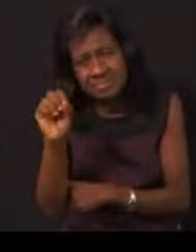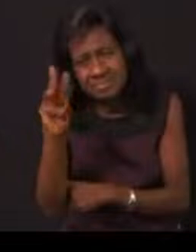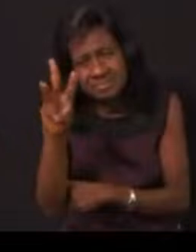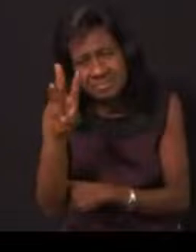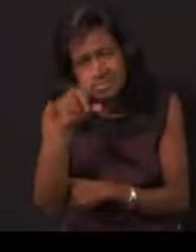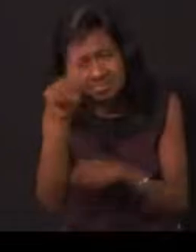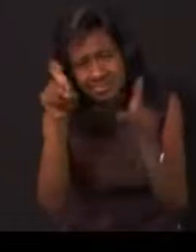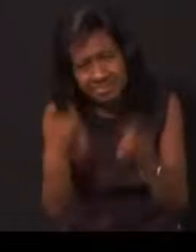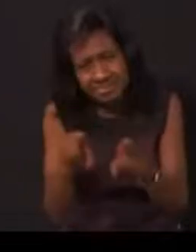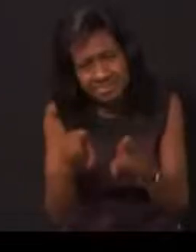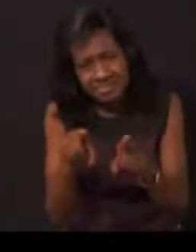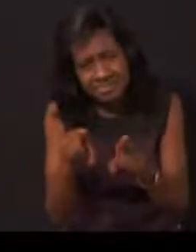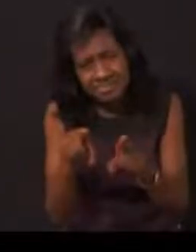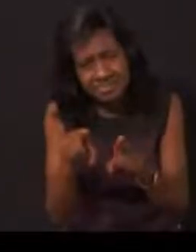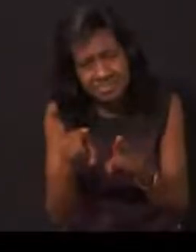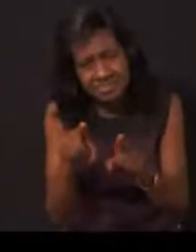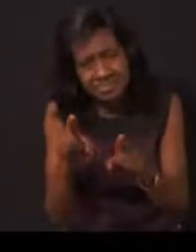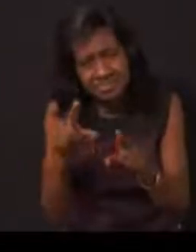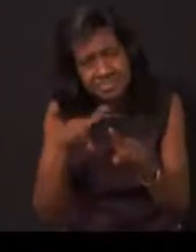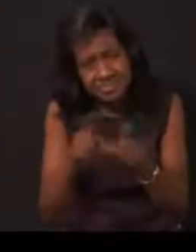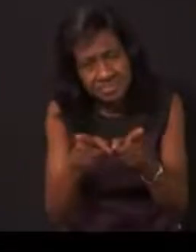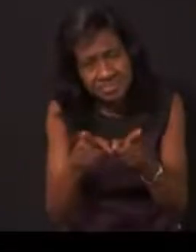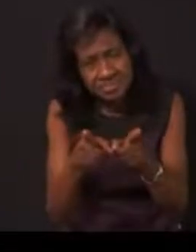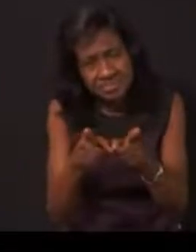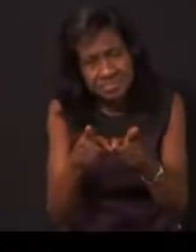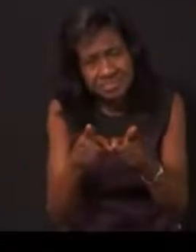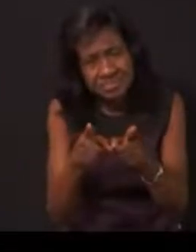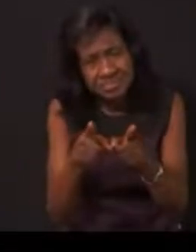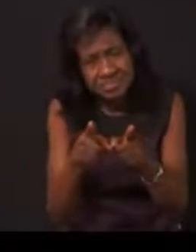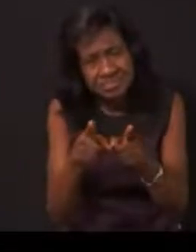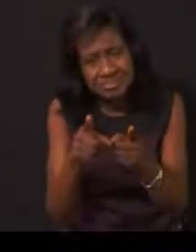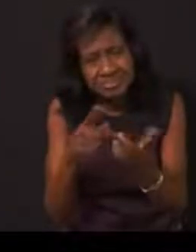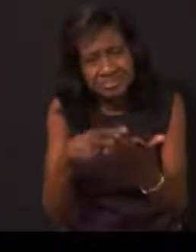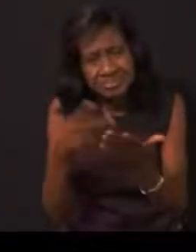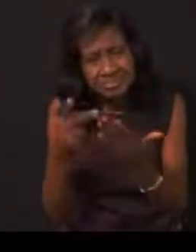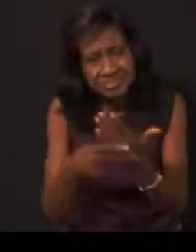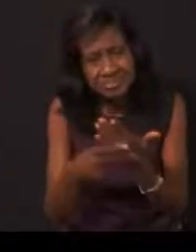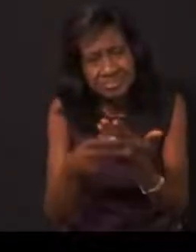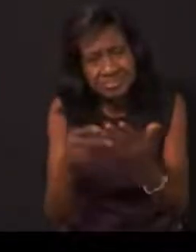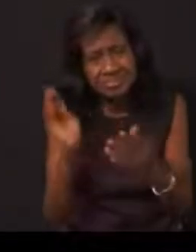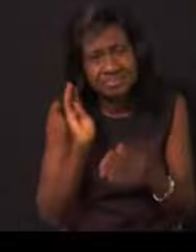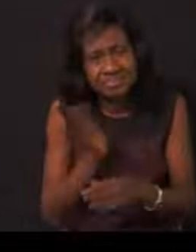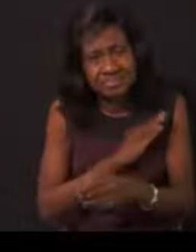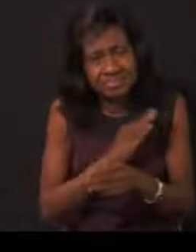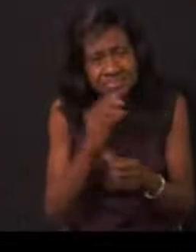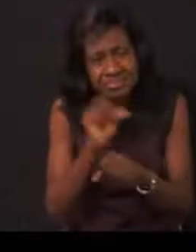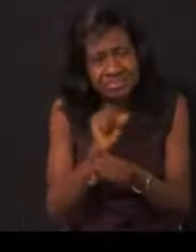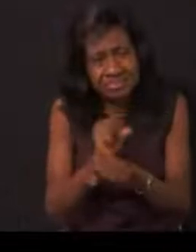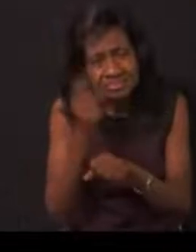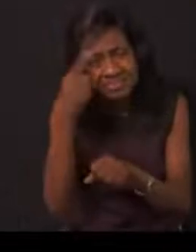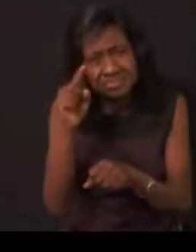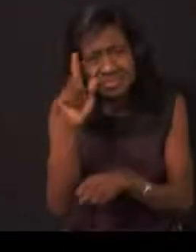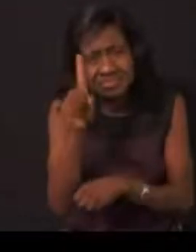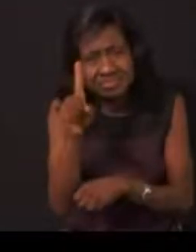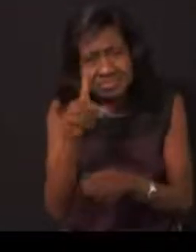this process, but the program board has been working for, I think, probably the past week or week and a